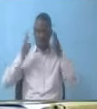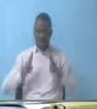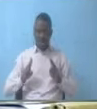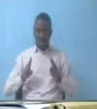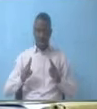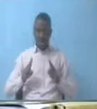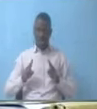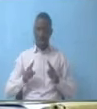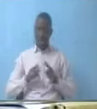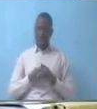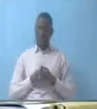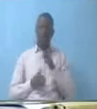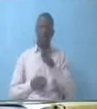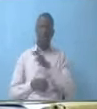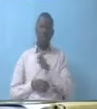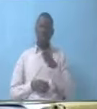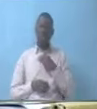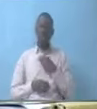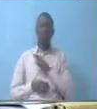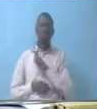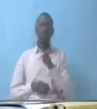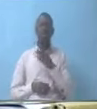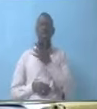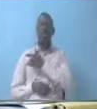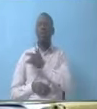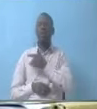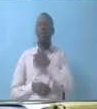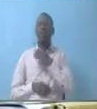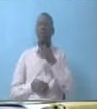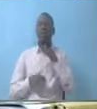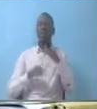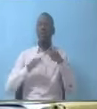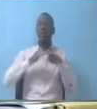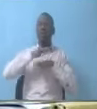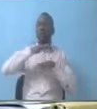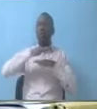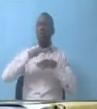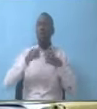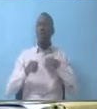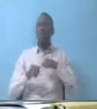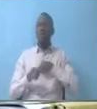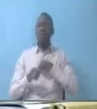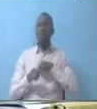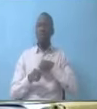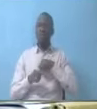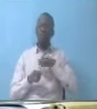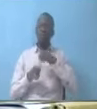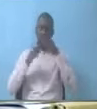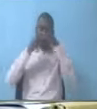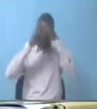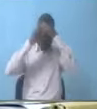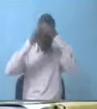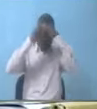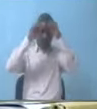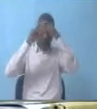in fact, this is not living beyond one's means, it's living beyond one's official emoluments.